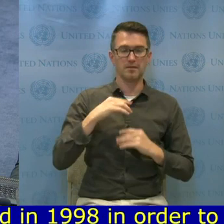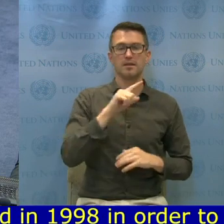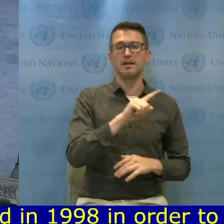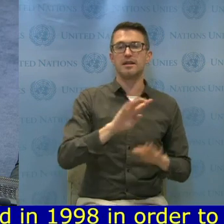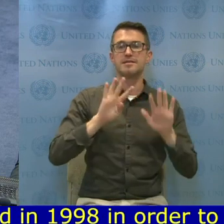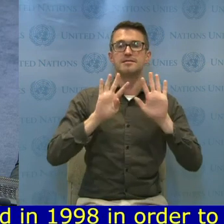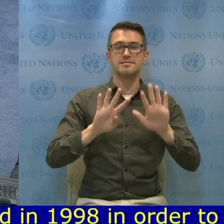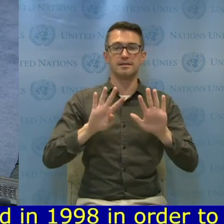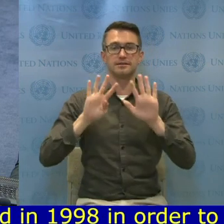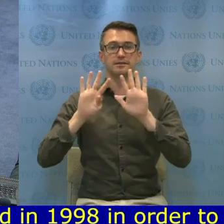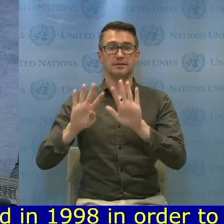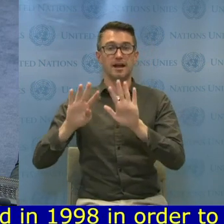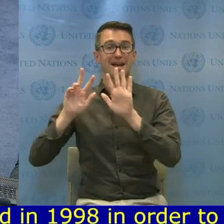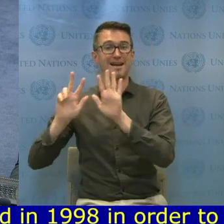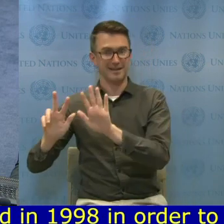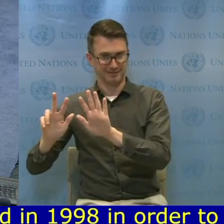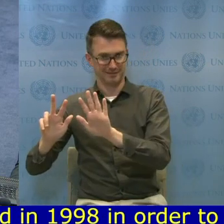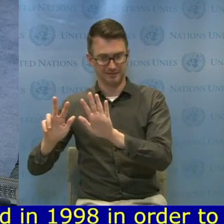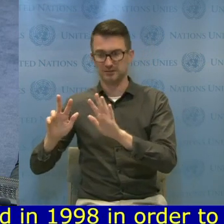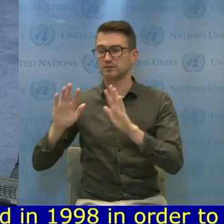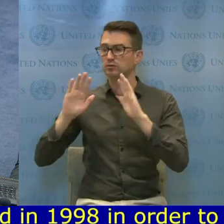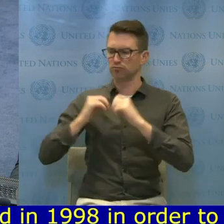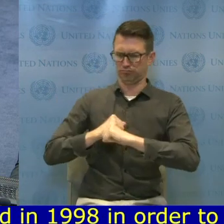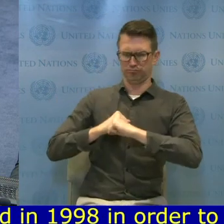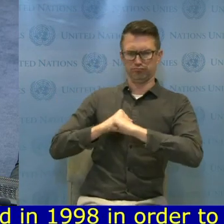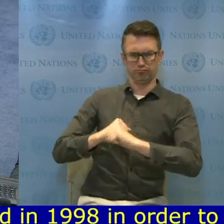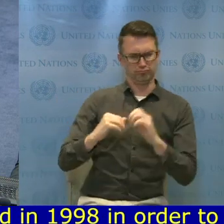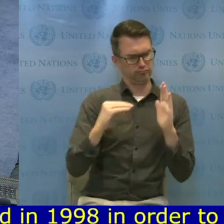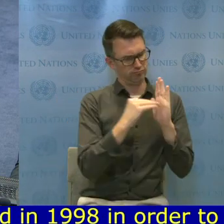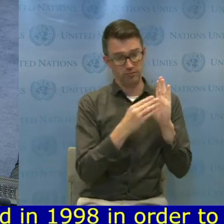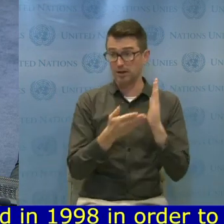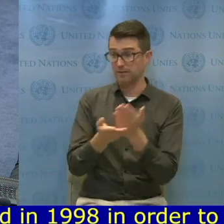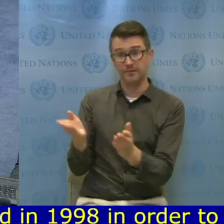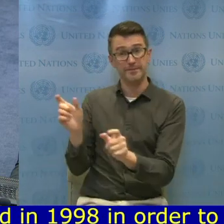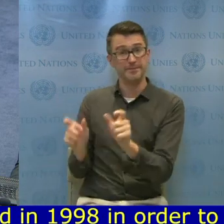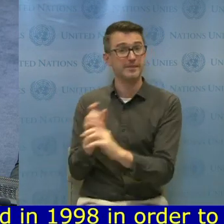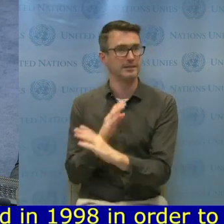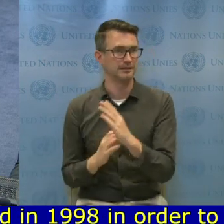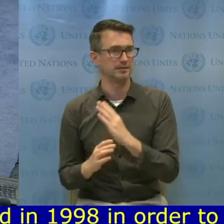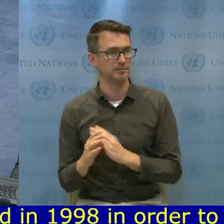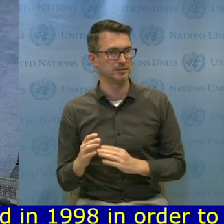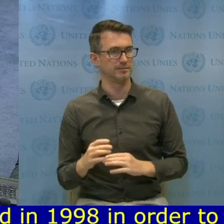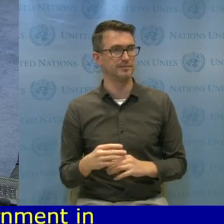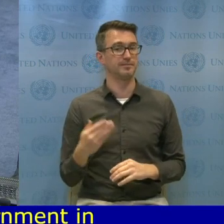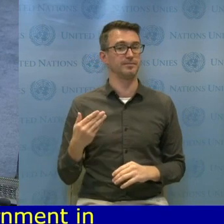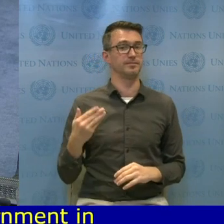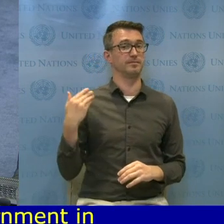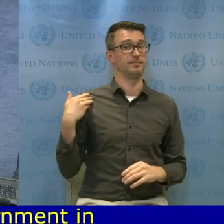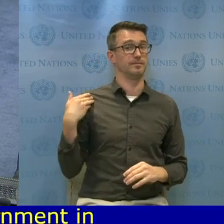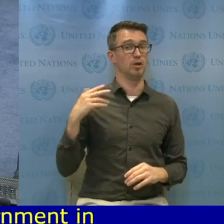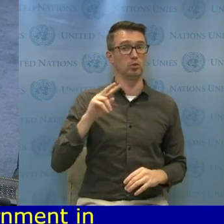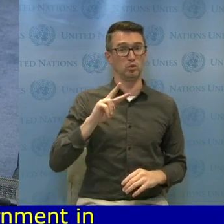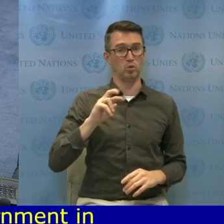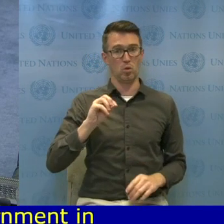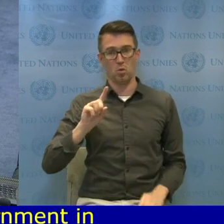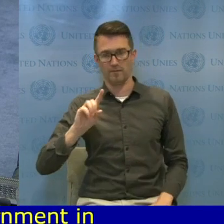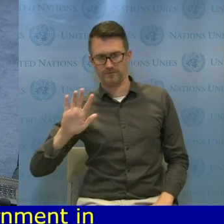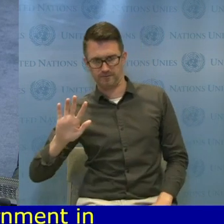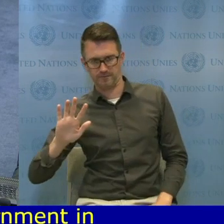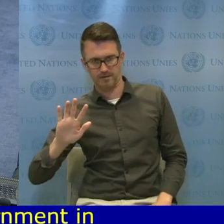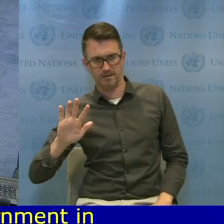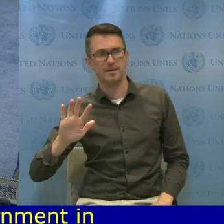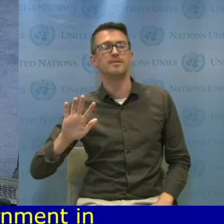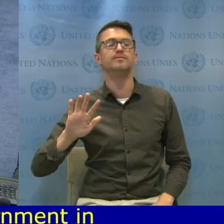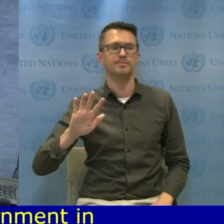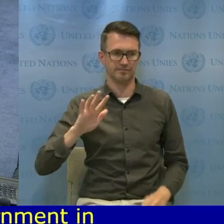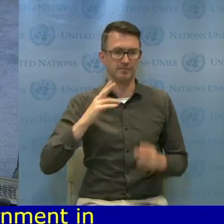compulsory education system, since 2015, the blind and the deaf school have revised their curricula so